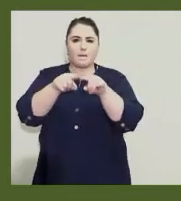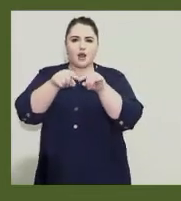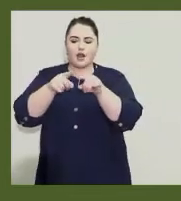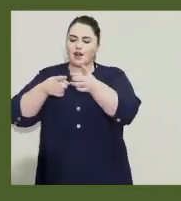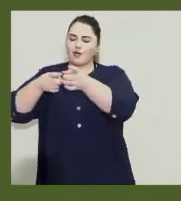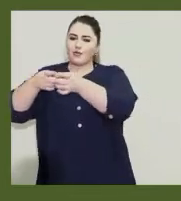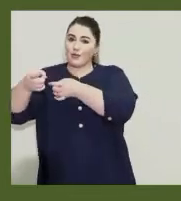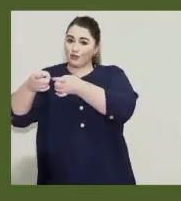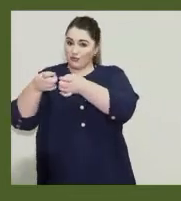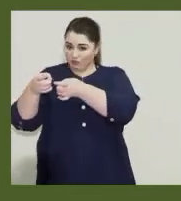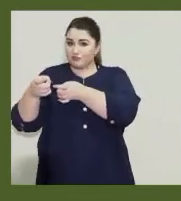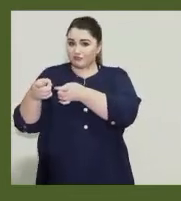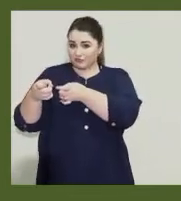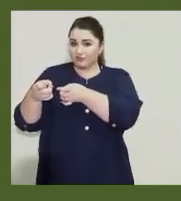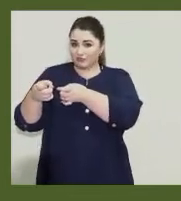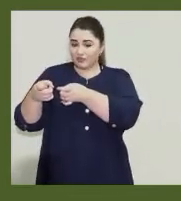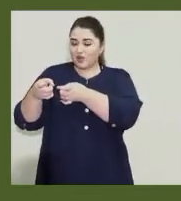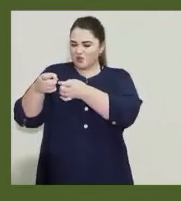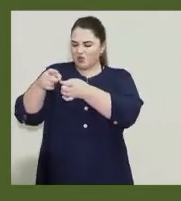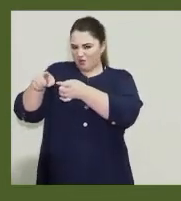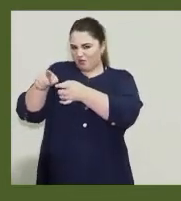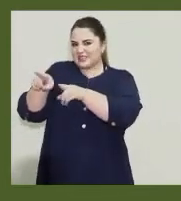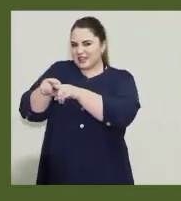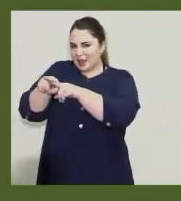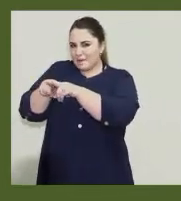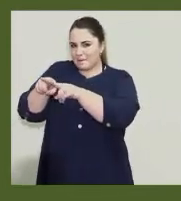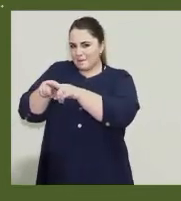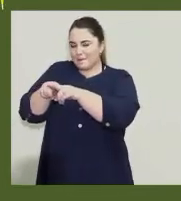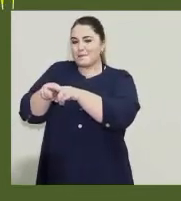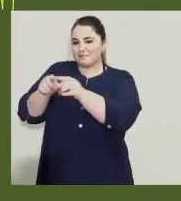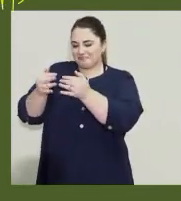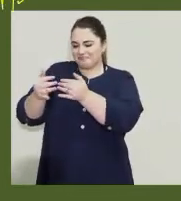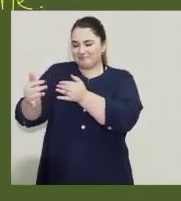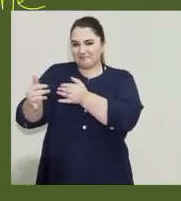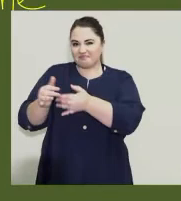and the controlled variables that you keep the same.